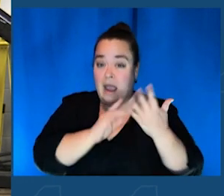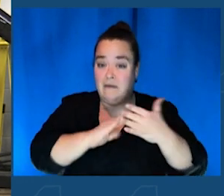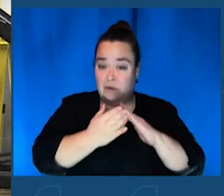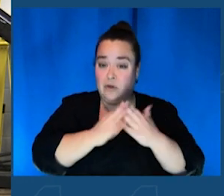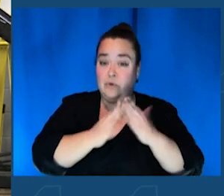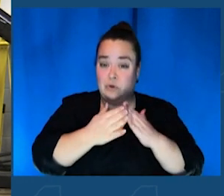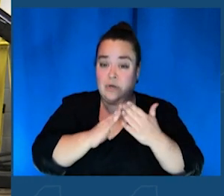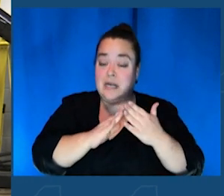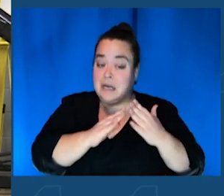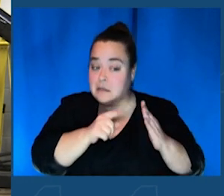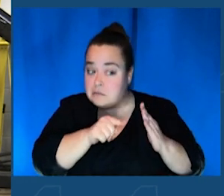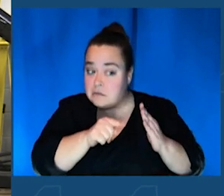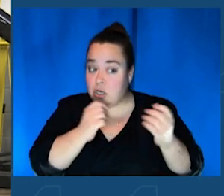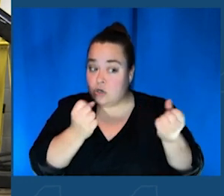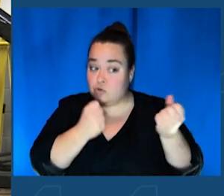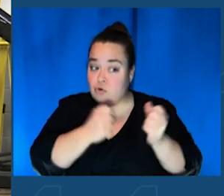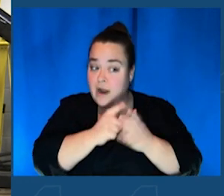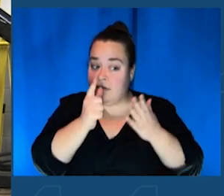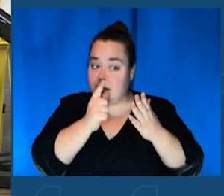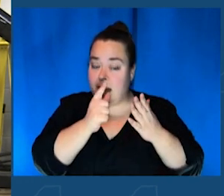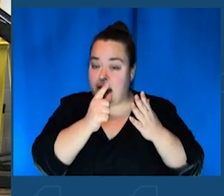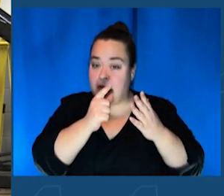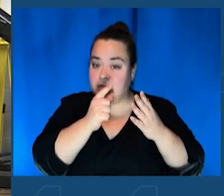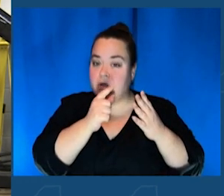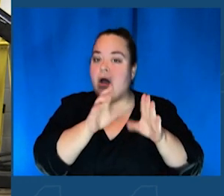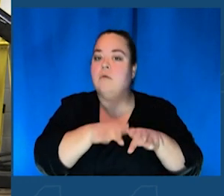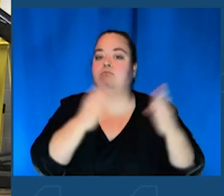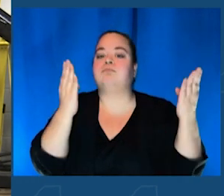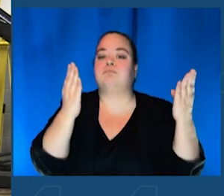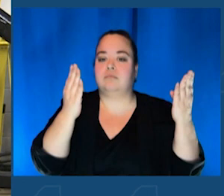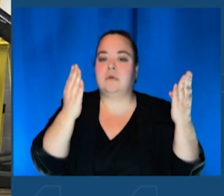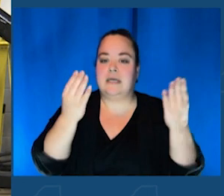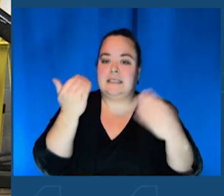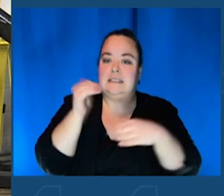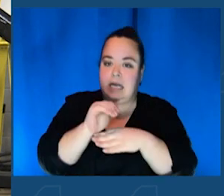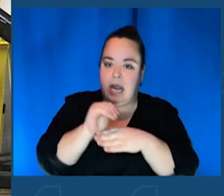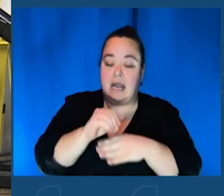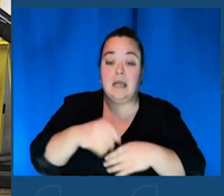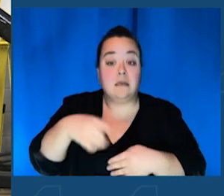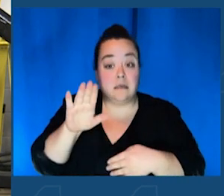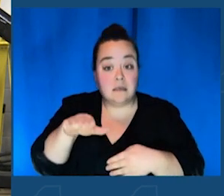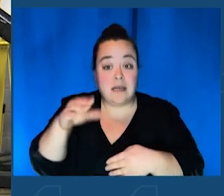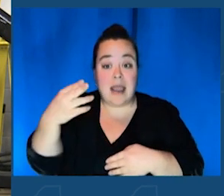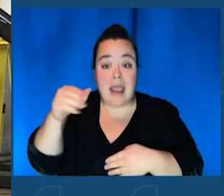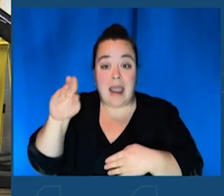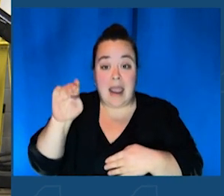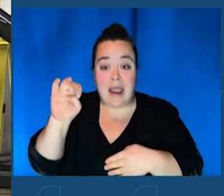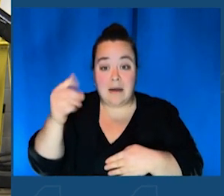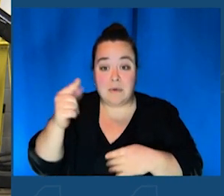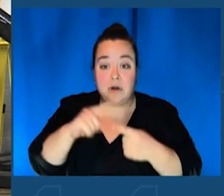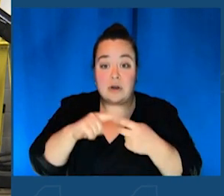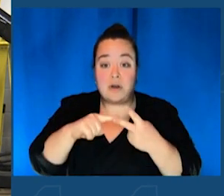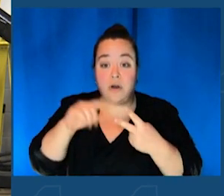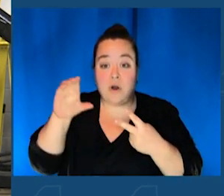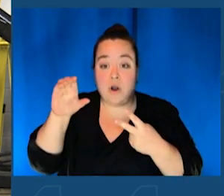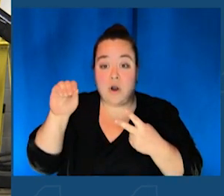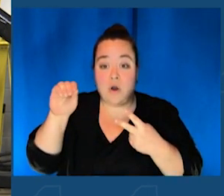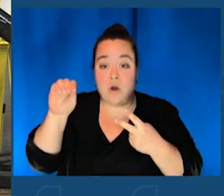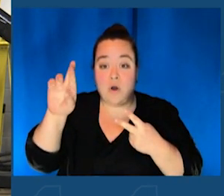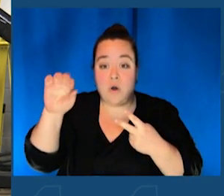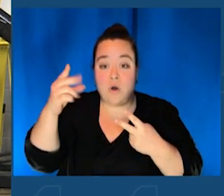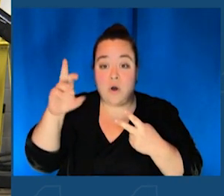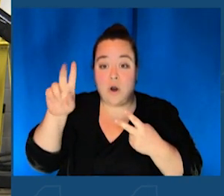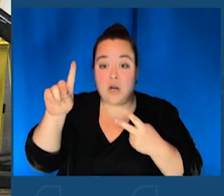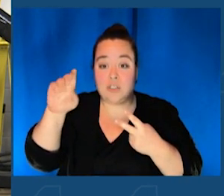bans lifted later this evening. I can tell you that Hamburg and Orchard Park will probably not see that because they are the worst